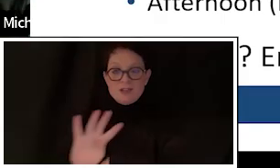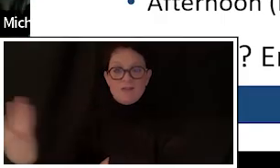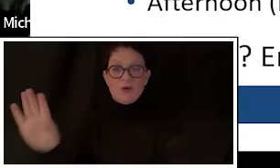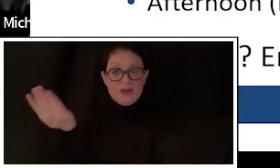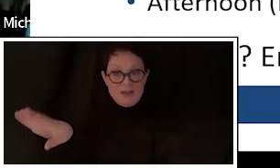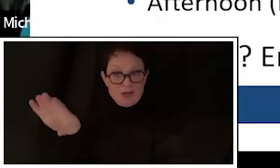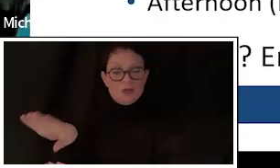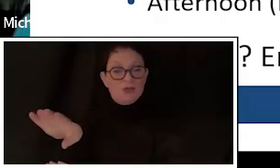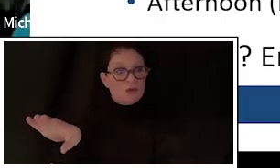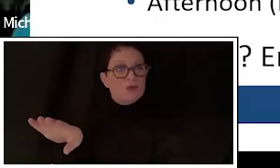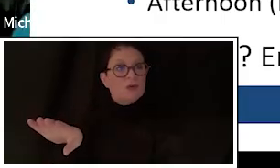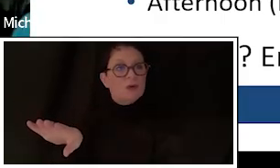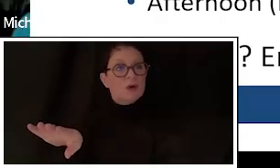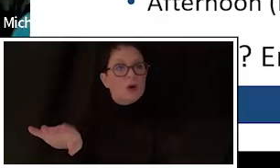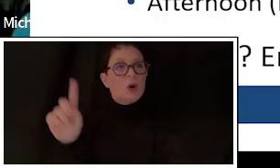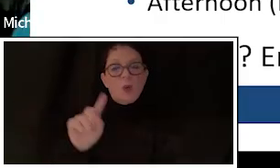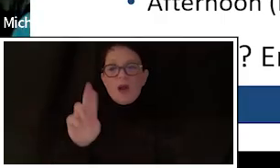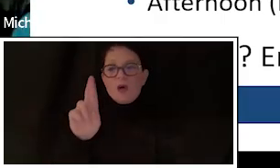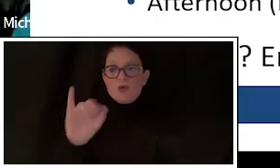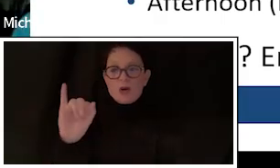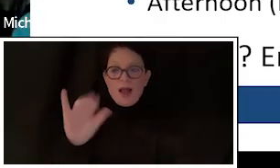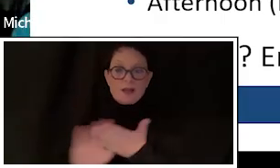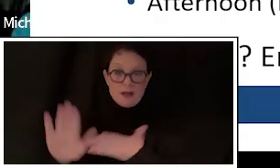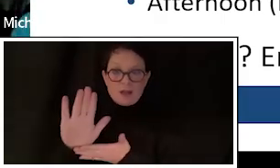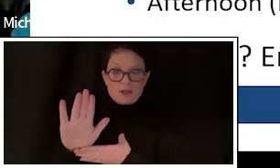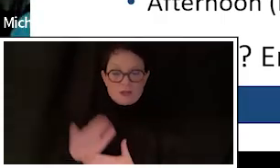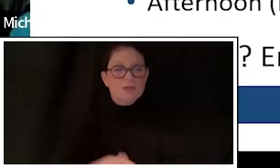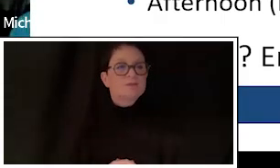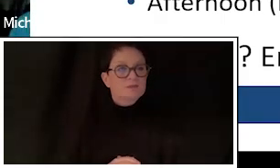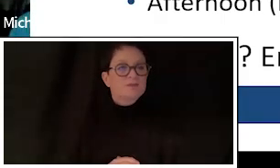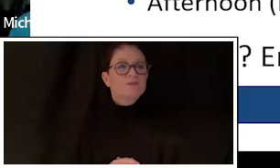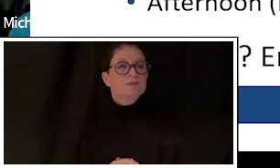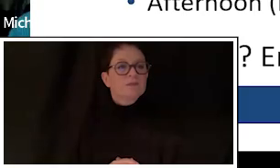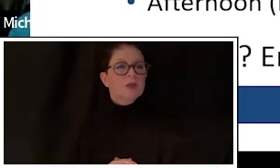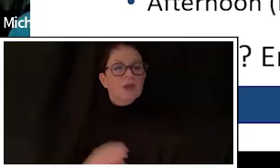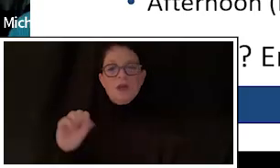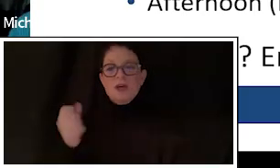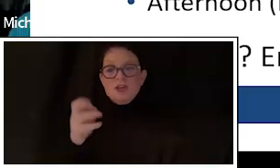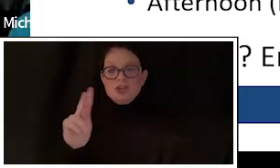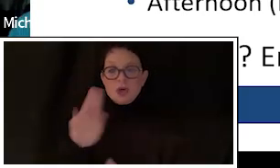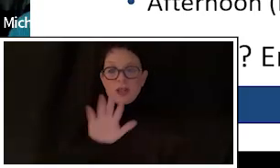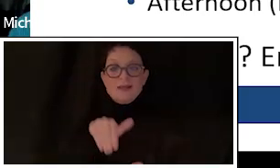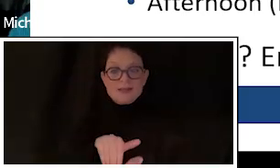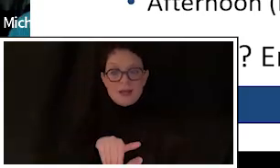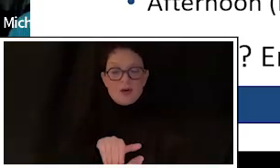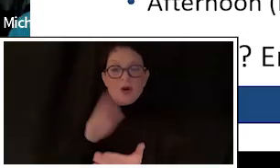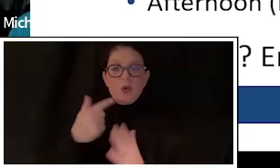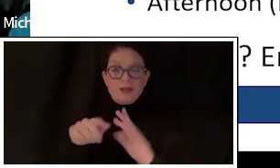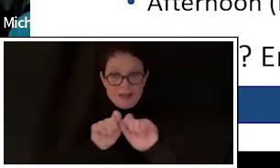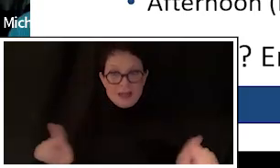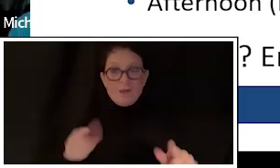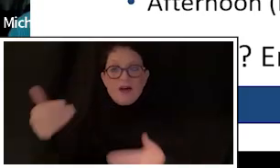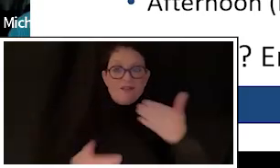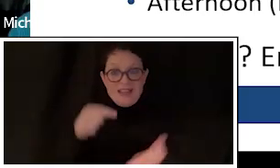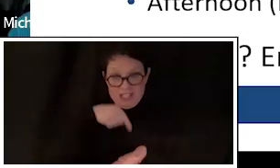to 4 p.m. at Rhode Island College. The Sherlock Center will email